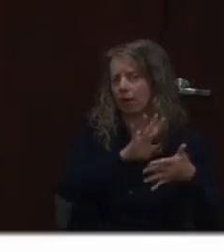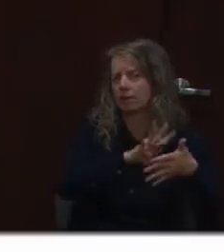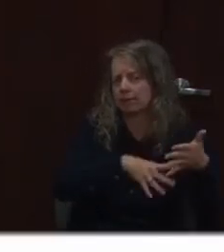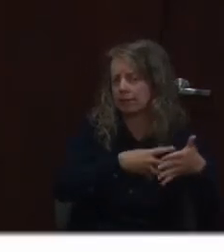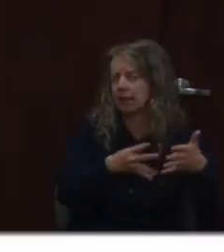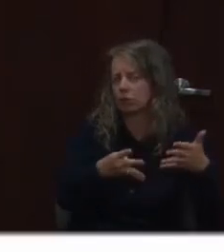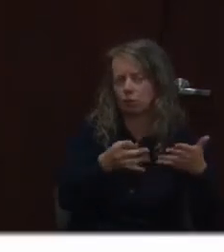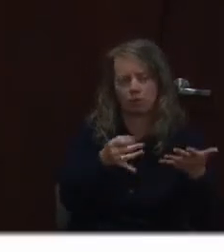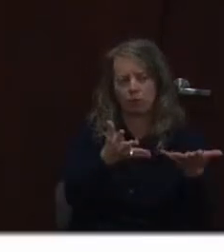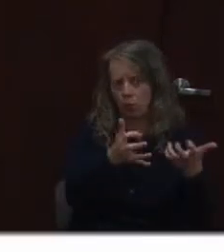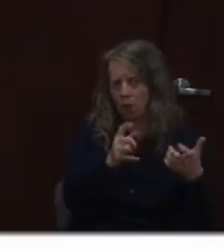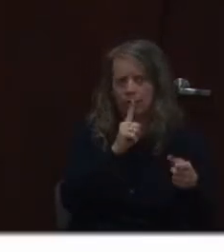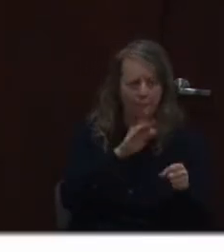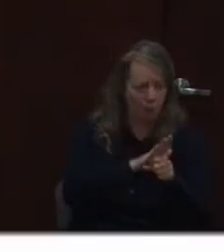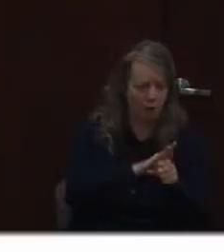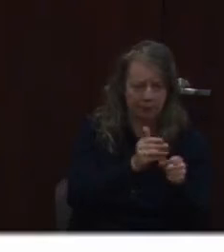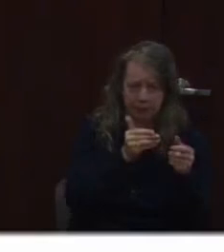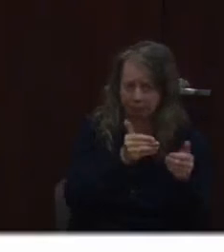that confirmation,